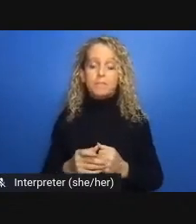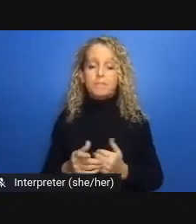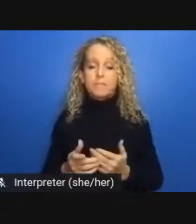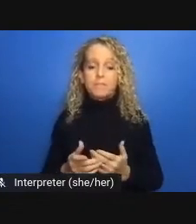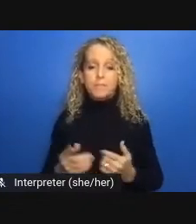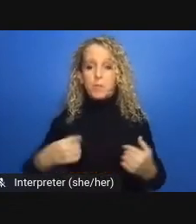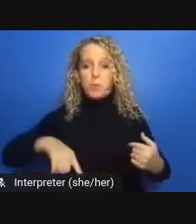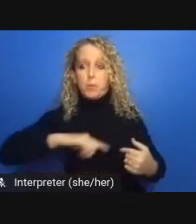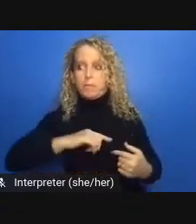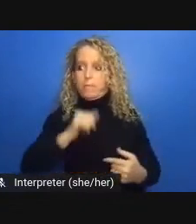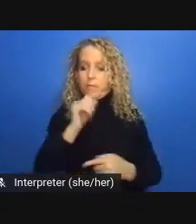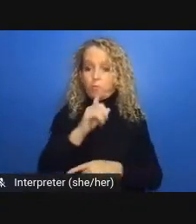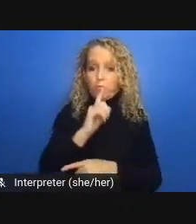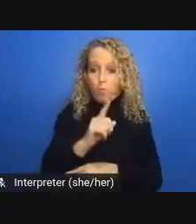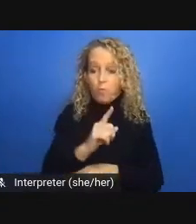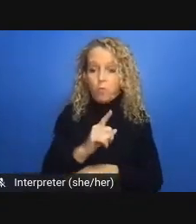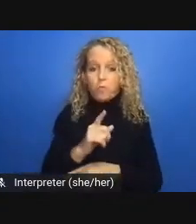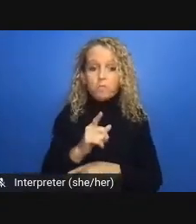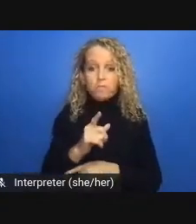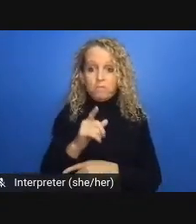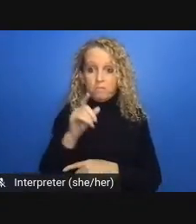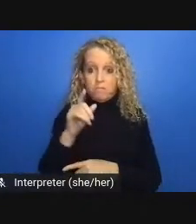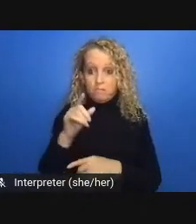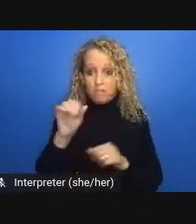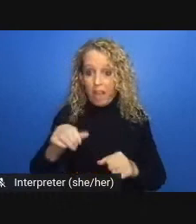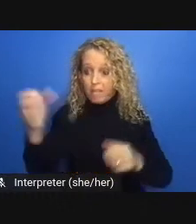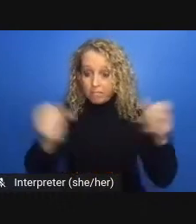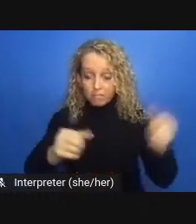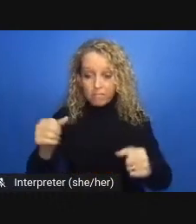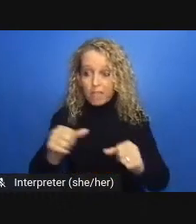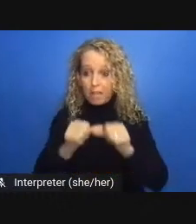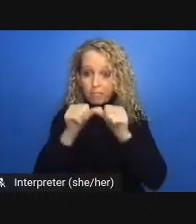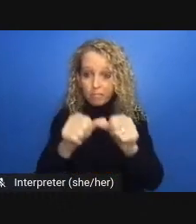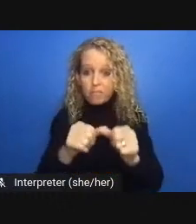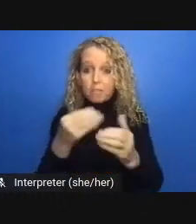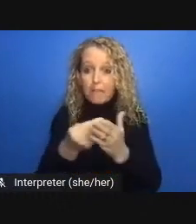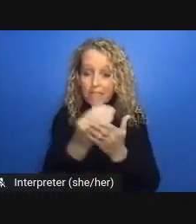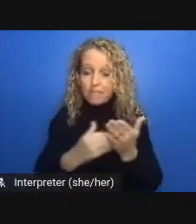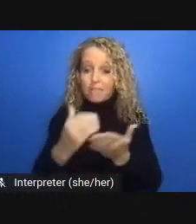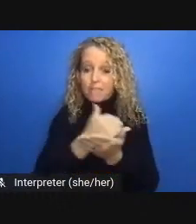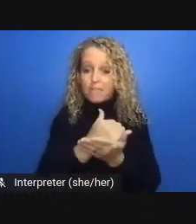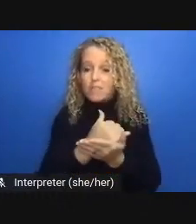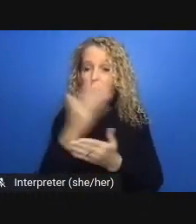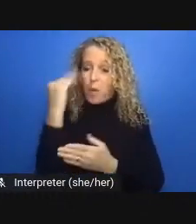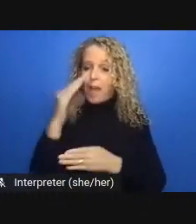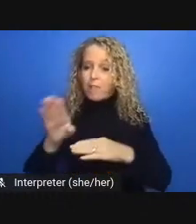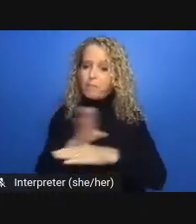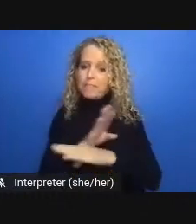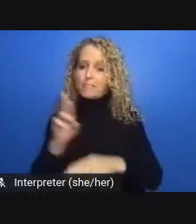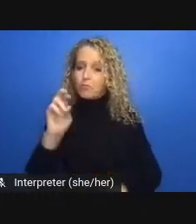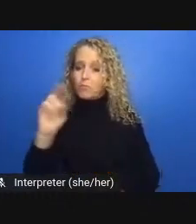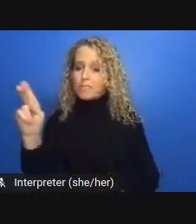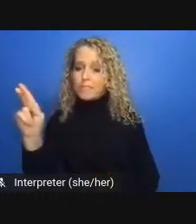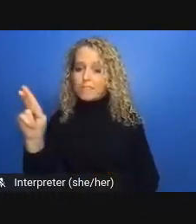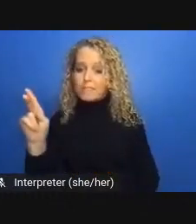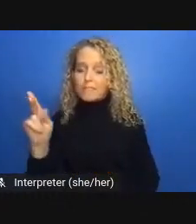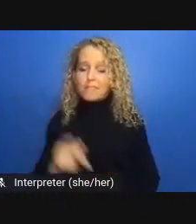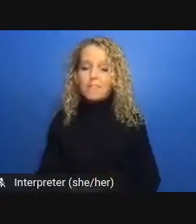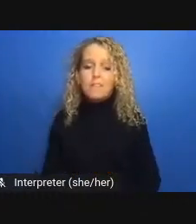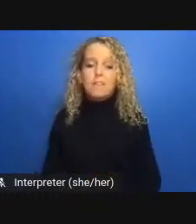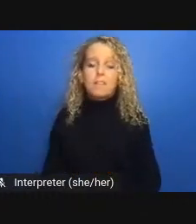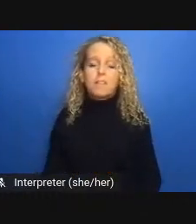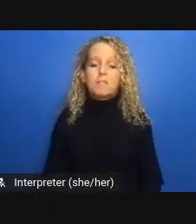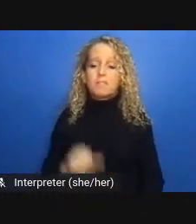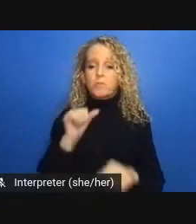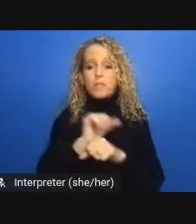to provide those workers. And then how, again, were we going to manage those business risks? So labor was a big factor, and we really